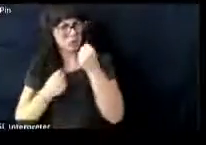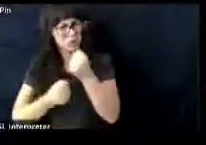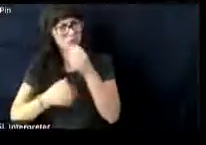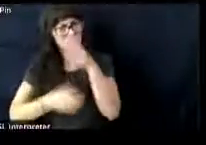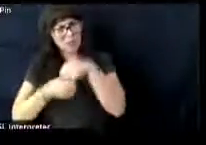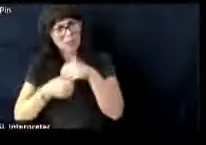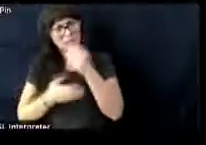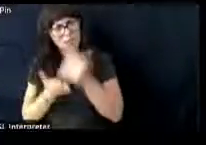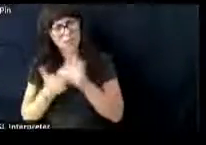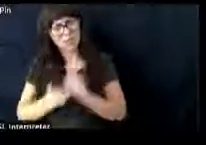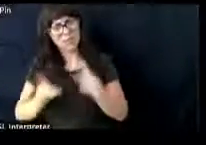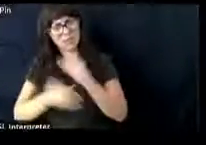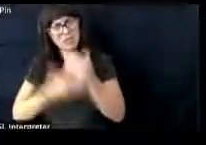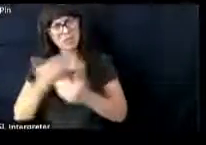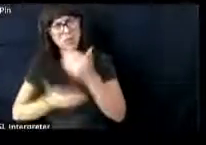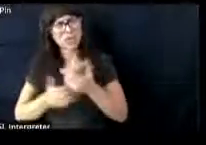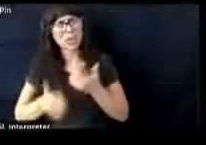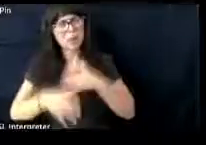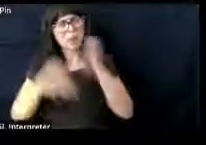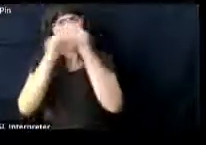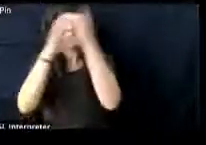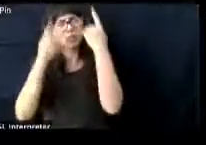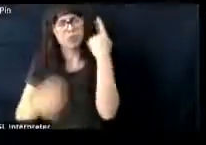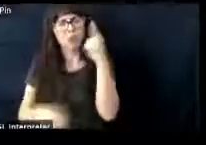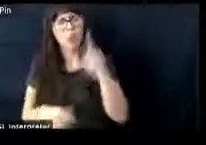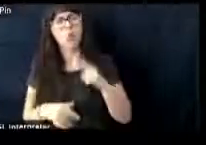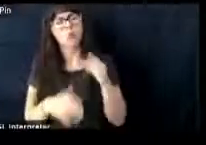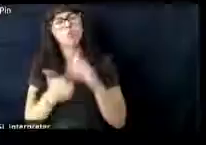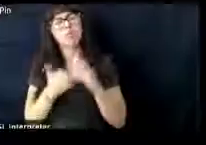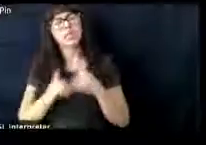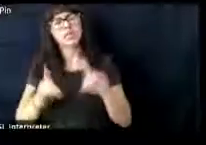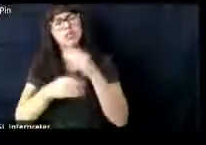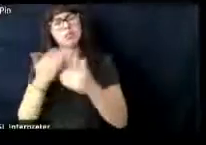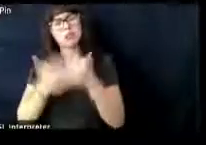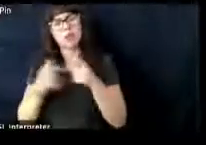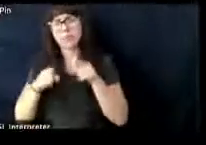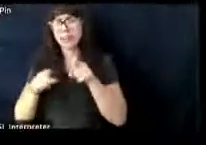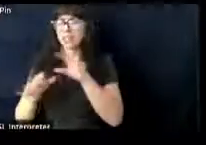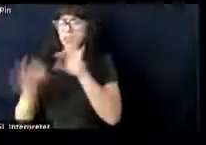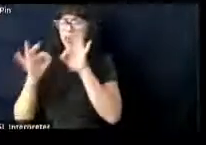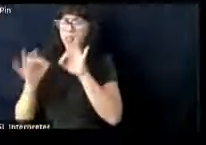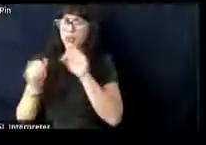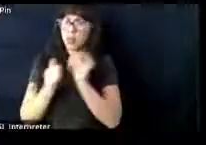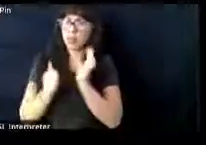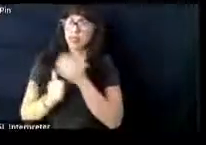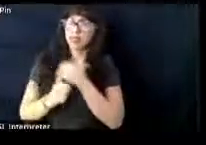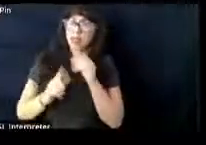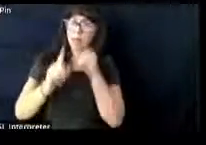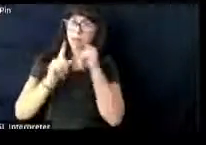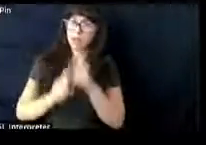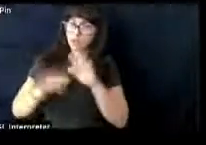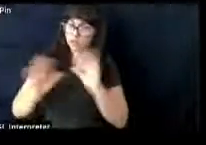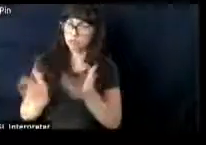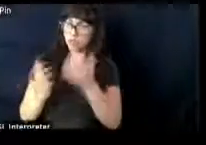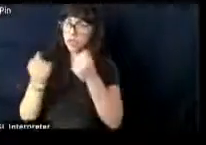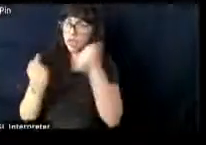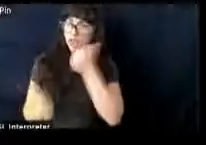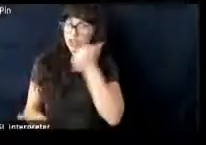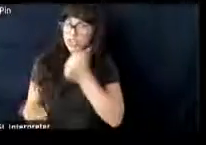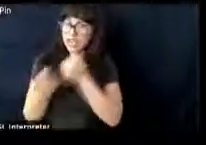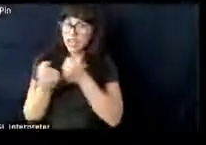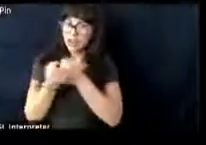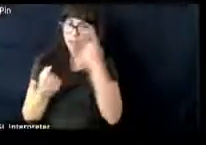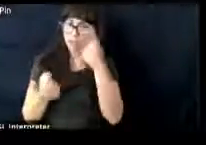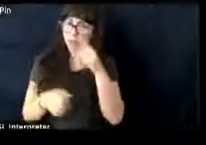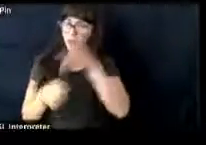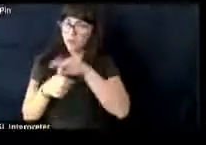process. Their vision for this redistricting process aligns perfectly with our mission to create space for everyday folks to advocate for solid voting bases